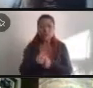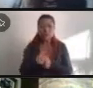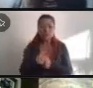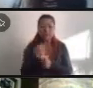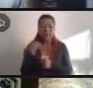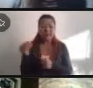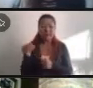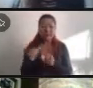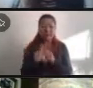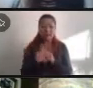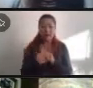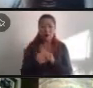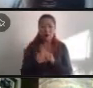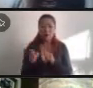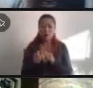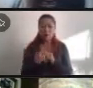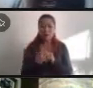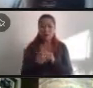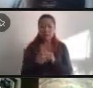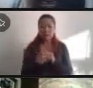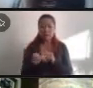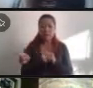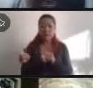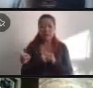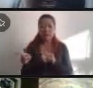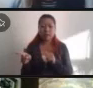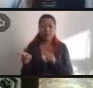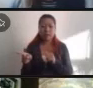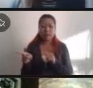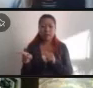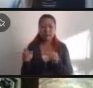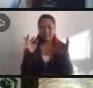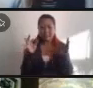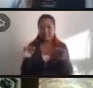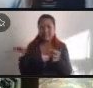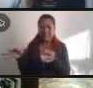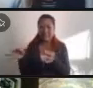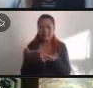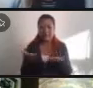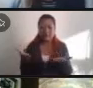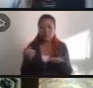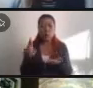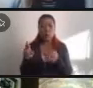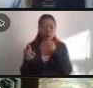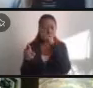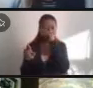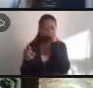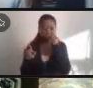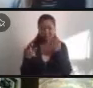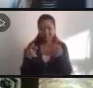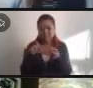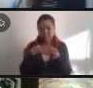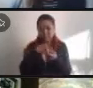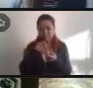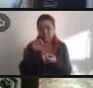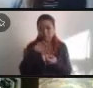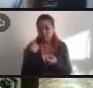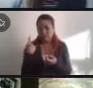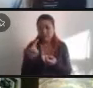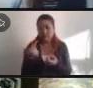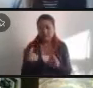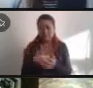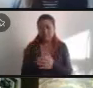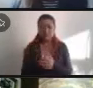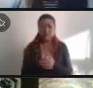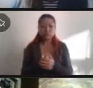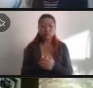how they actually make decisions for a particular risk? Okay, so